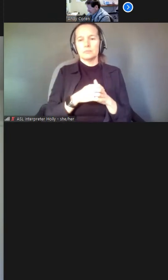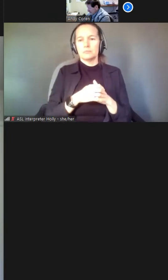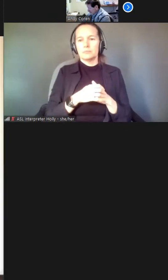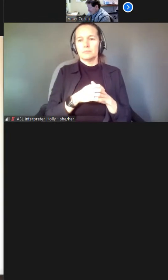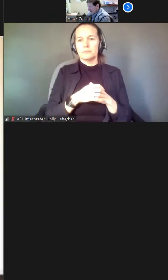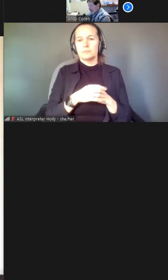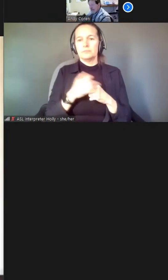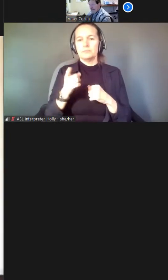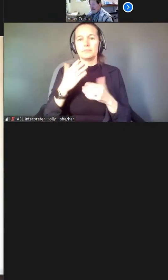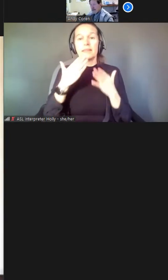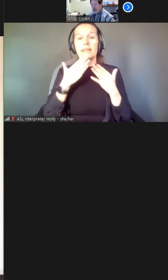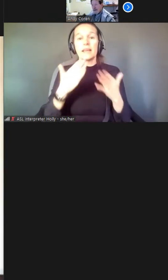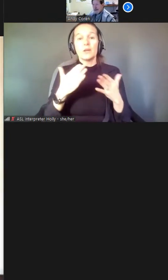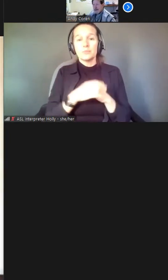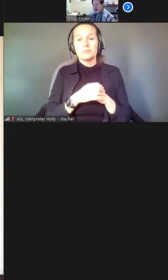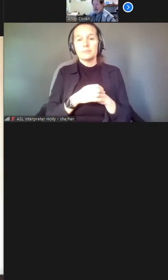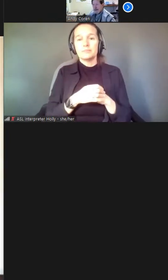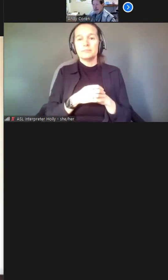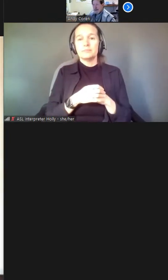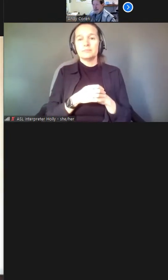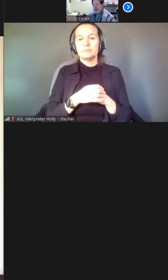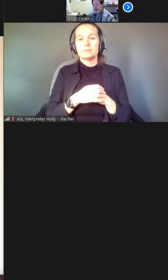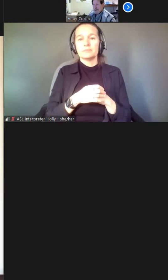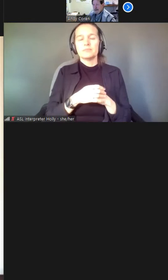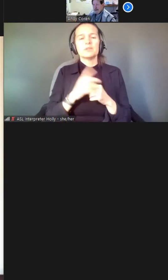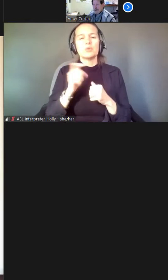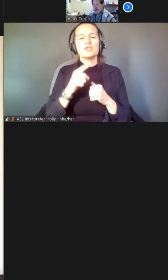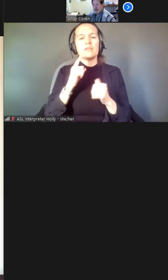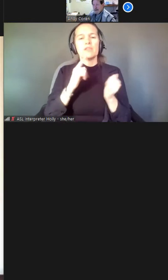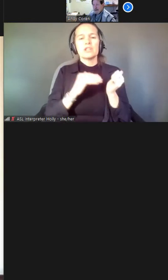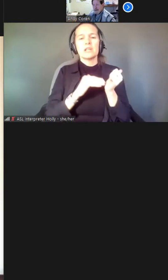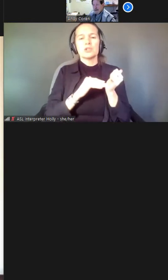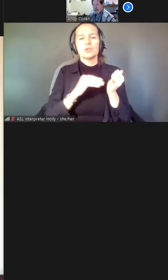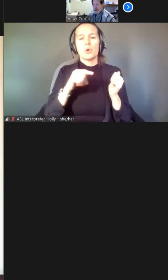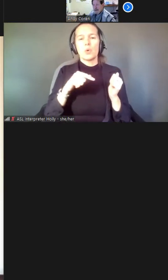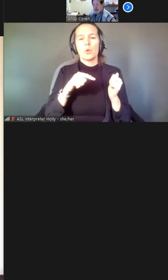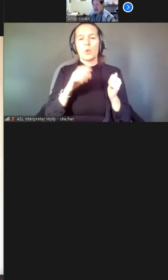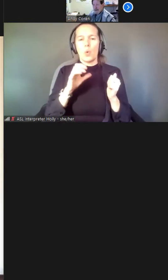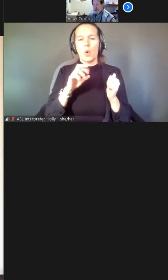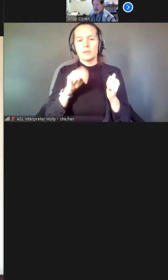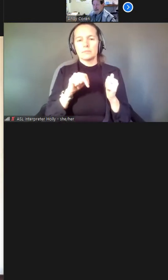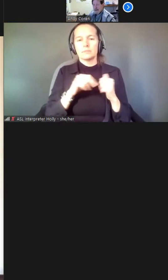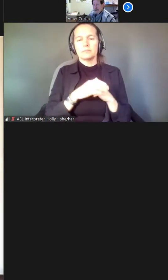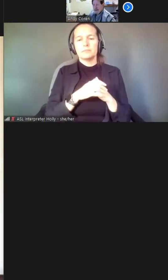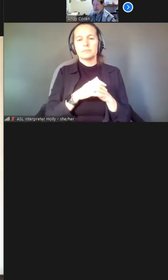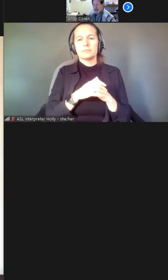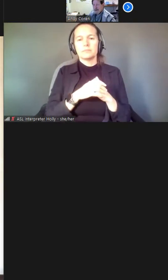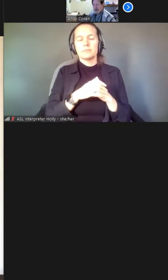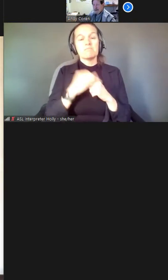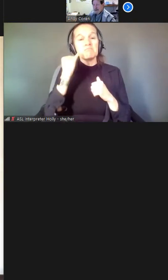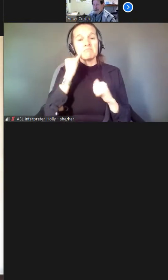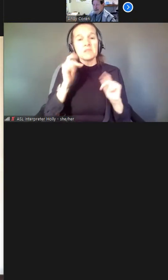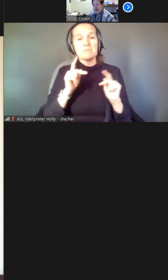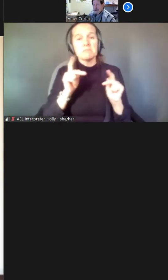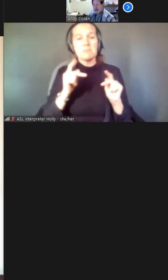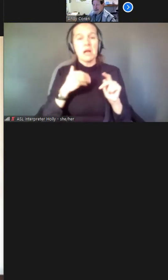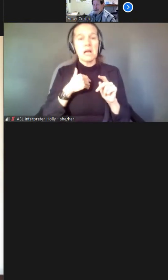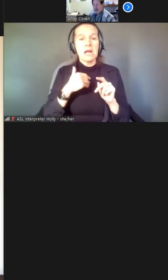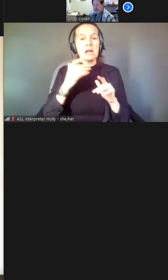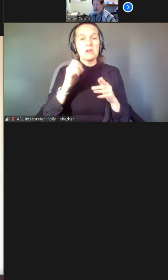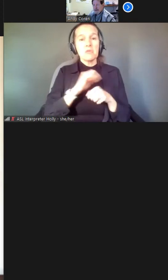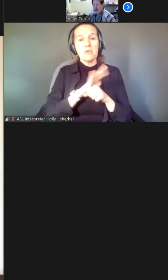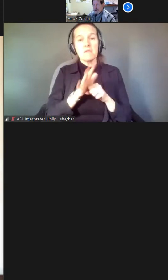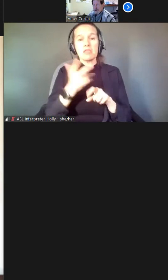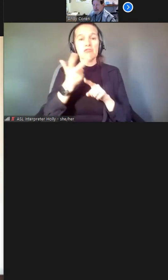Thank you. Dr. Coren, for people who had COVID 3 or 4 months ago, do